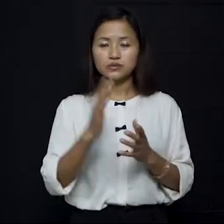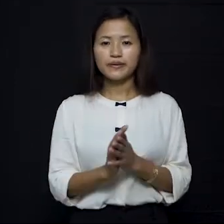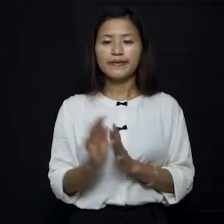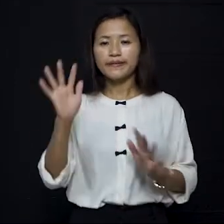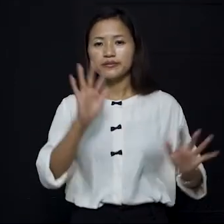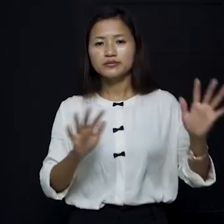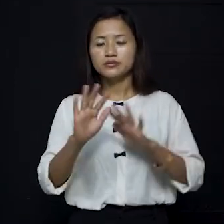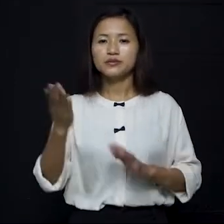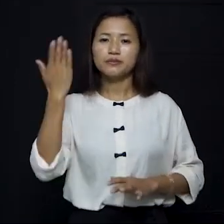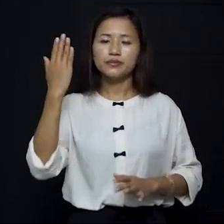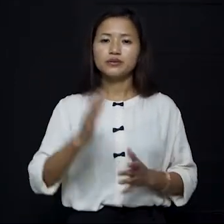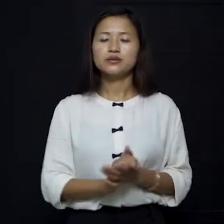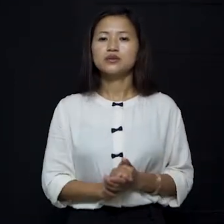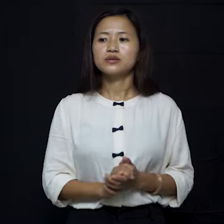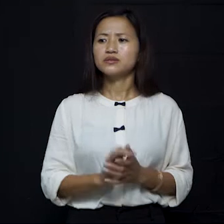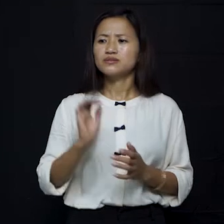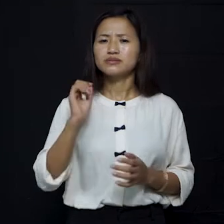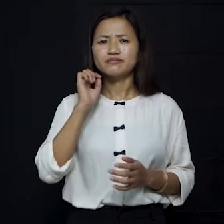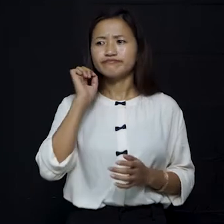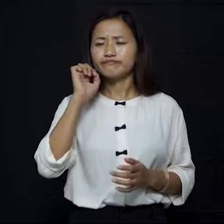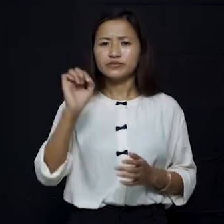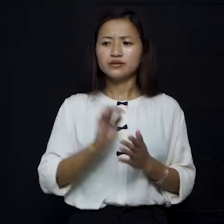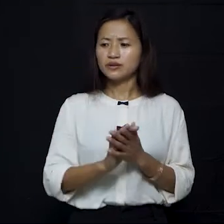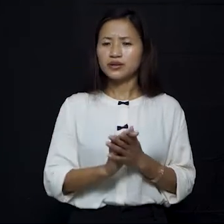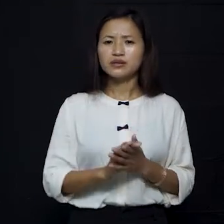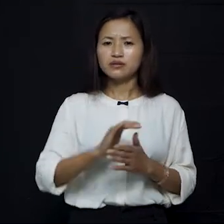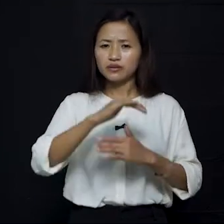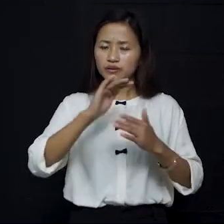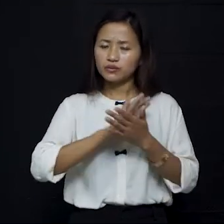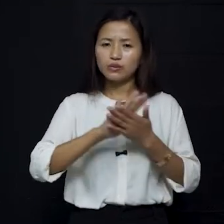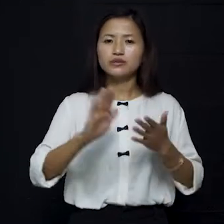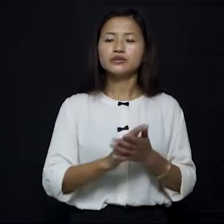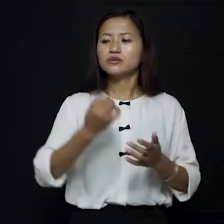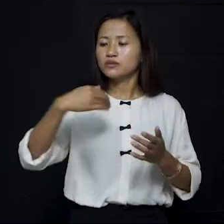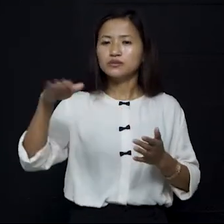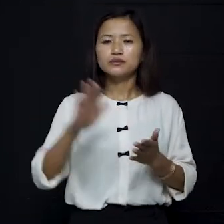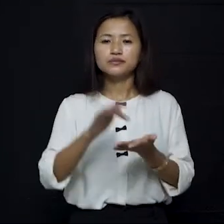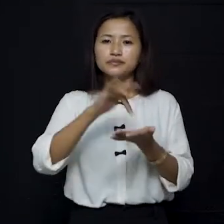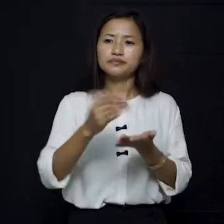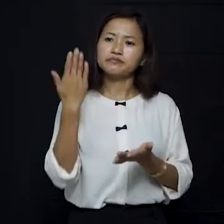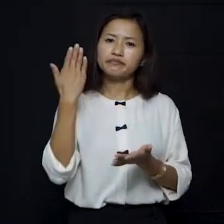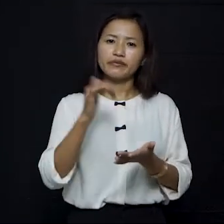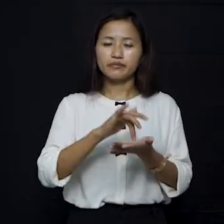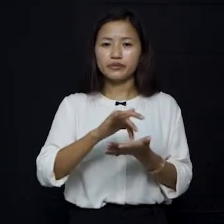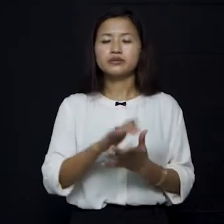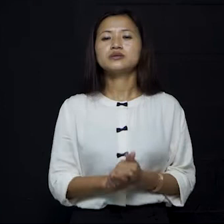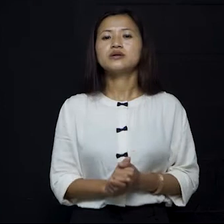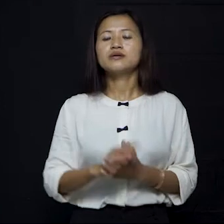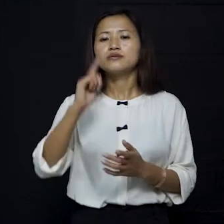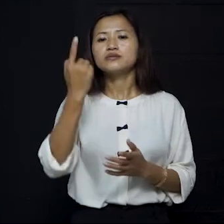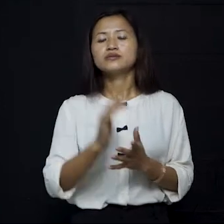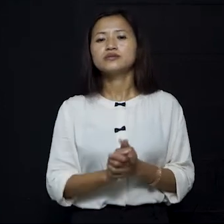past. But he had already gone before you reached his place. That means the first action has to be